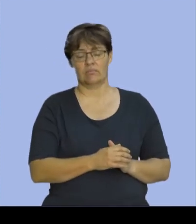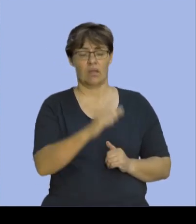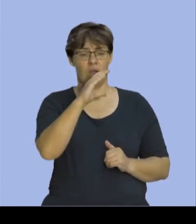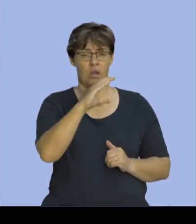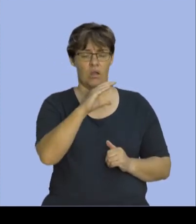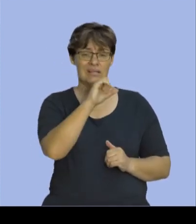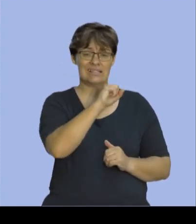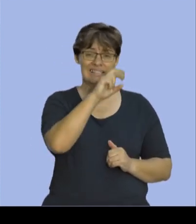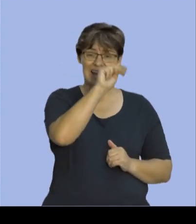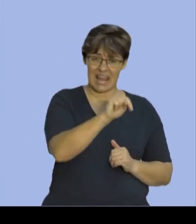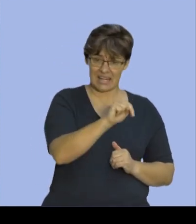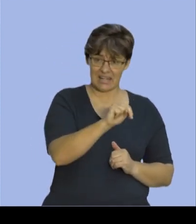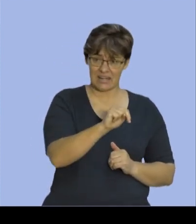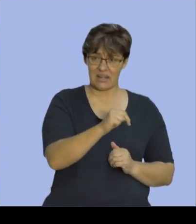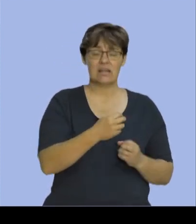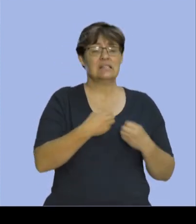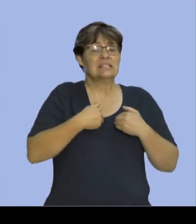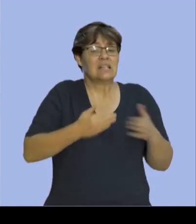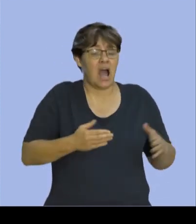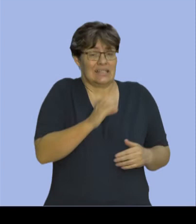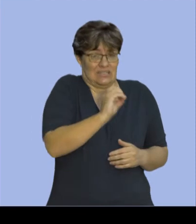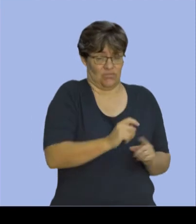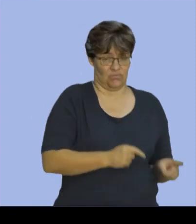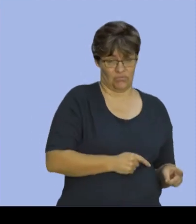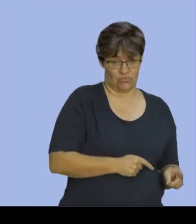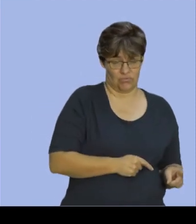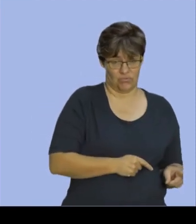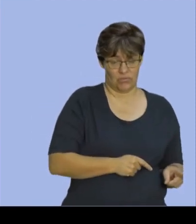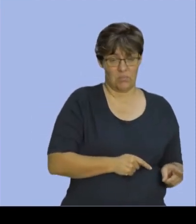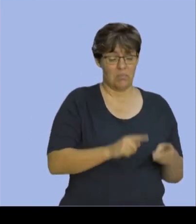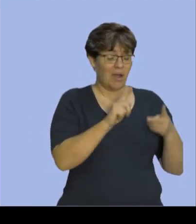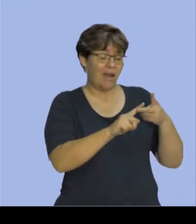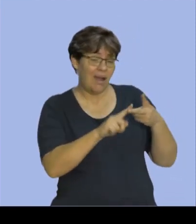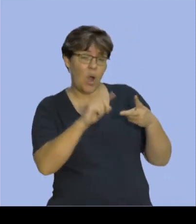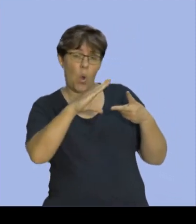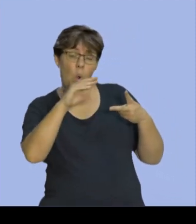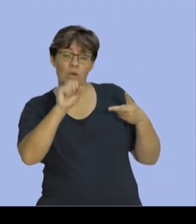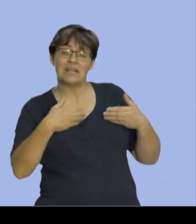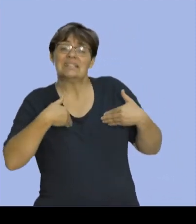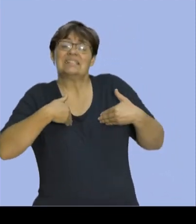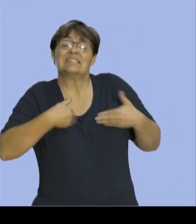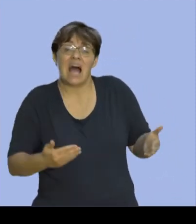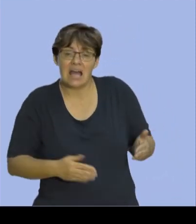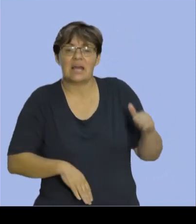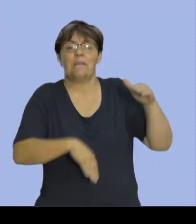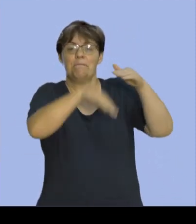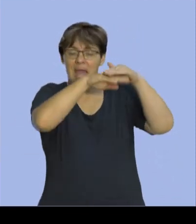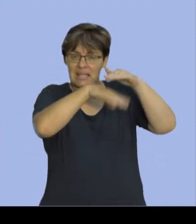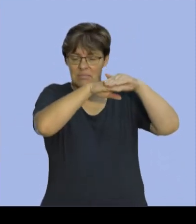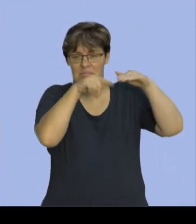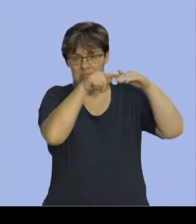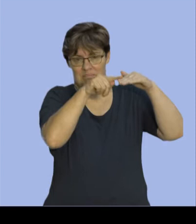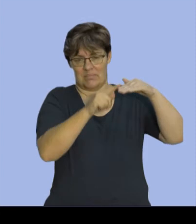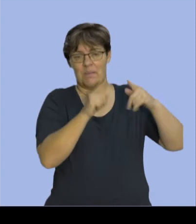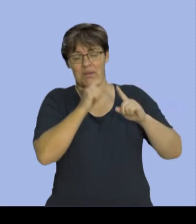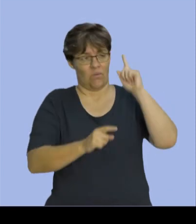So the graph of sine, remember I said it starts from the origin, but the graph of cos starts from